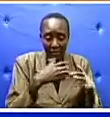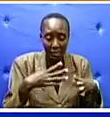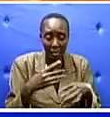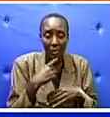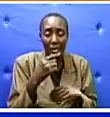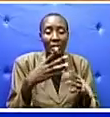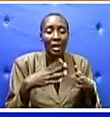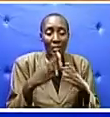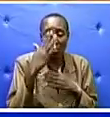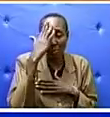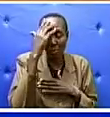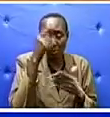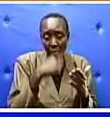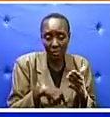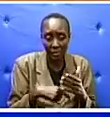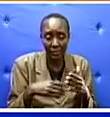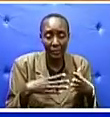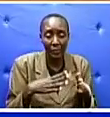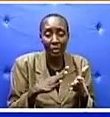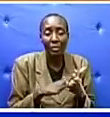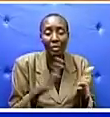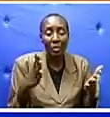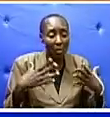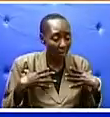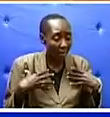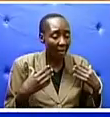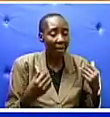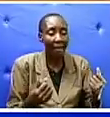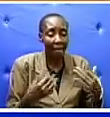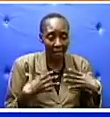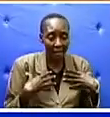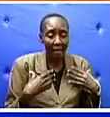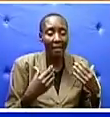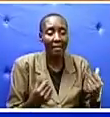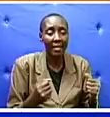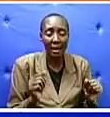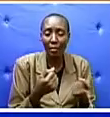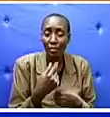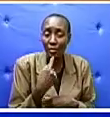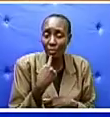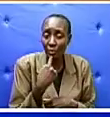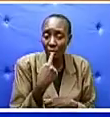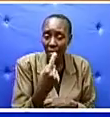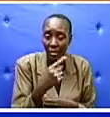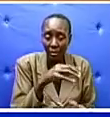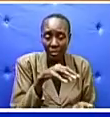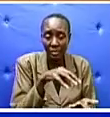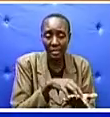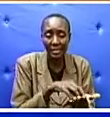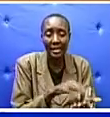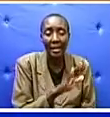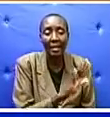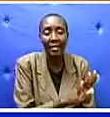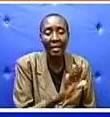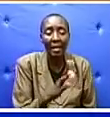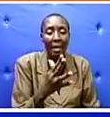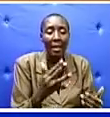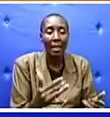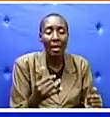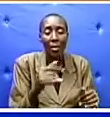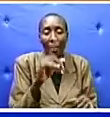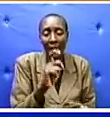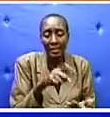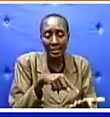what? Most people are very healthy and most will not go and tell you that they are like this. So what we need now to emphasize